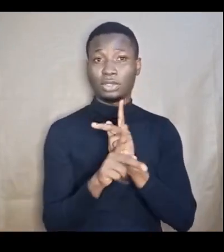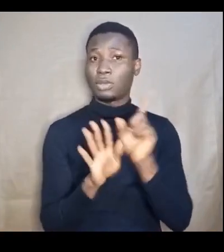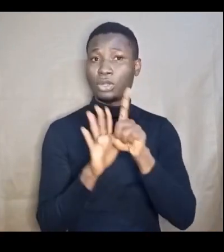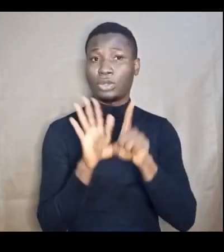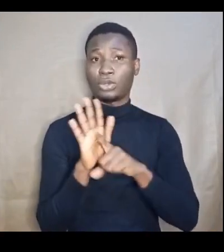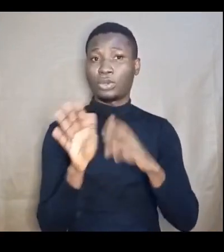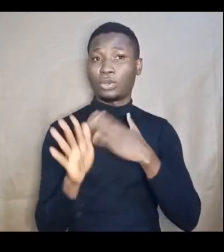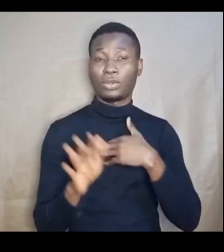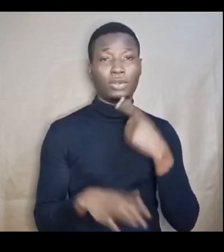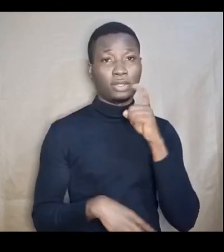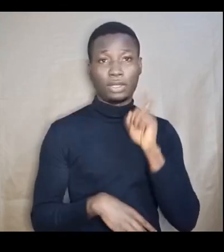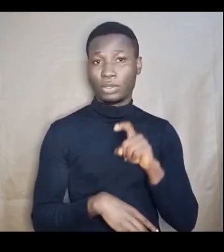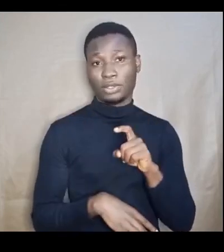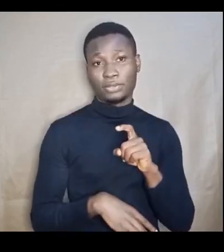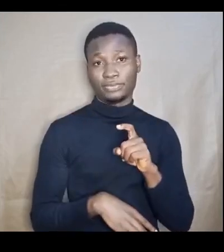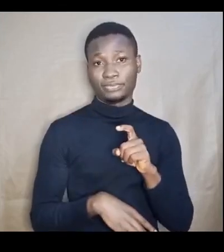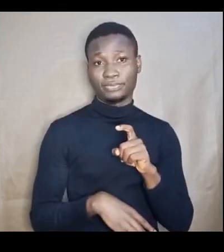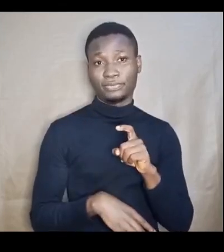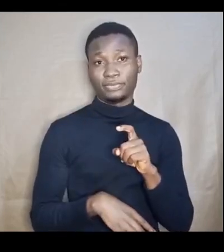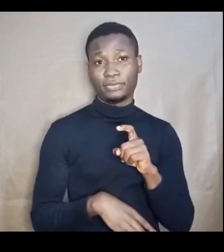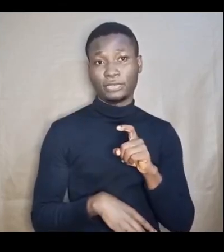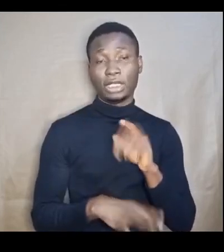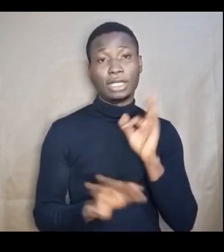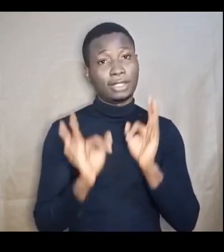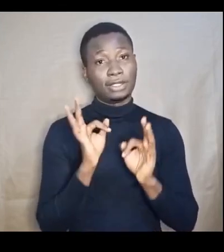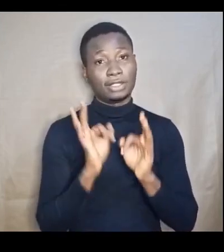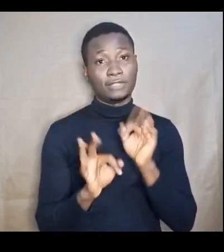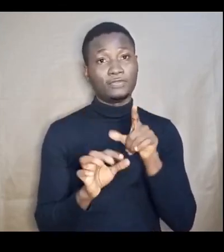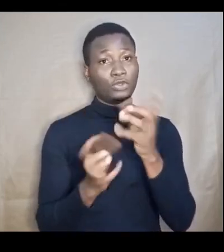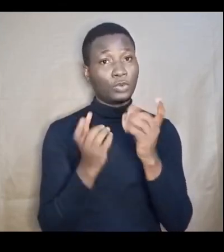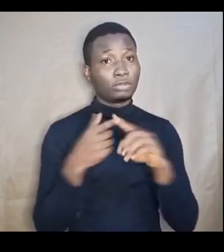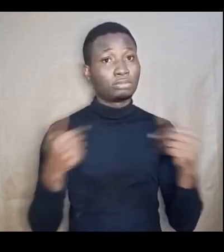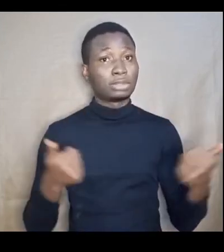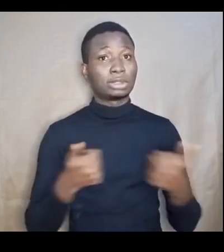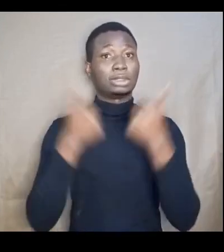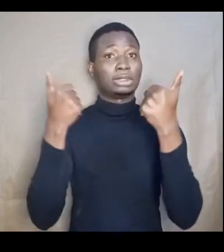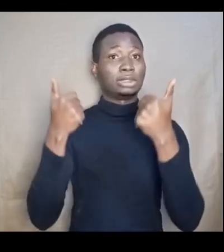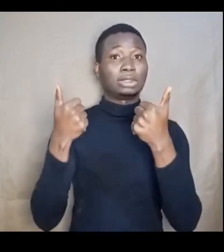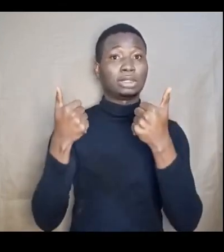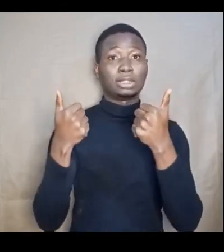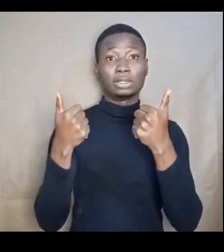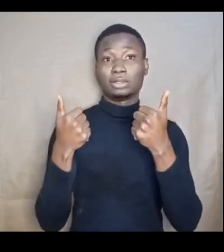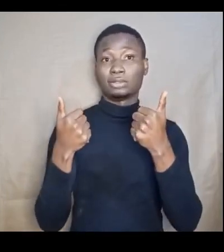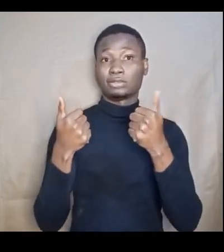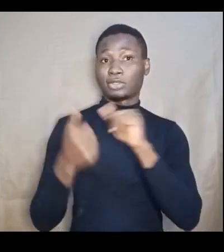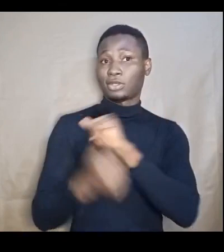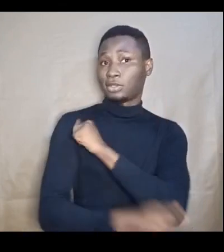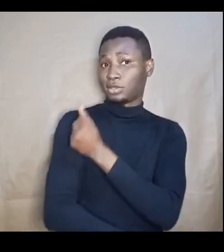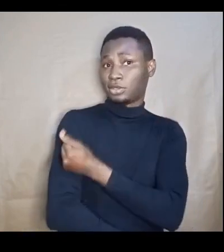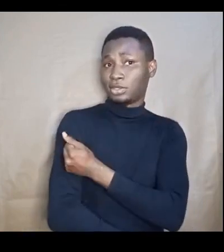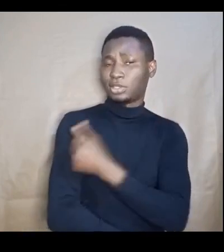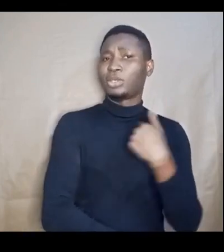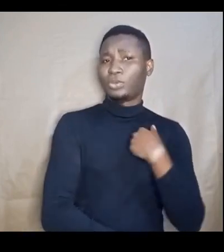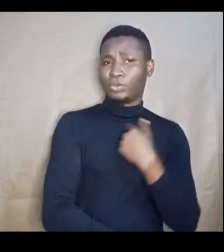To maintain law and order. If you go to challenge the authorities will reply